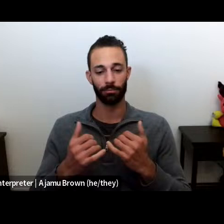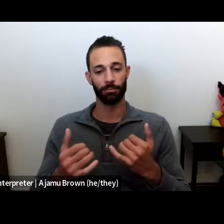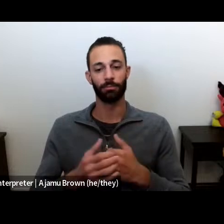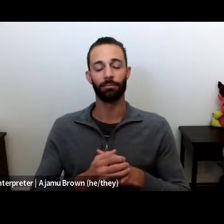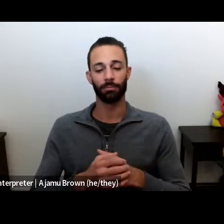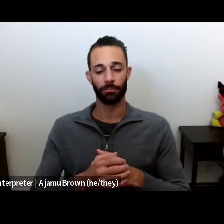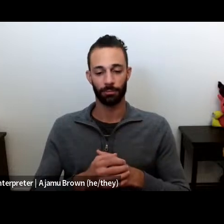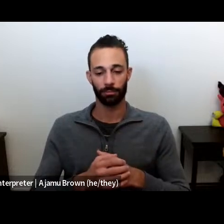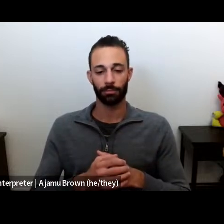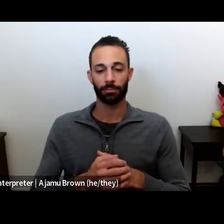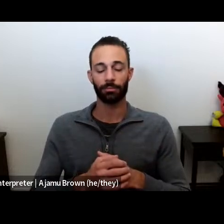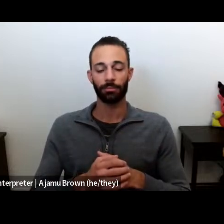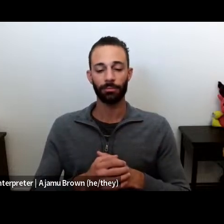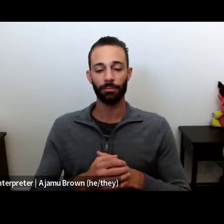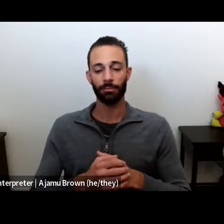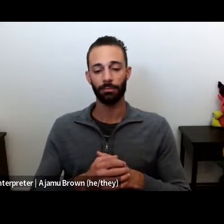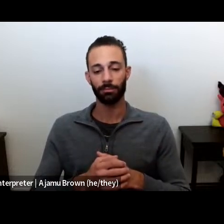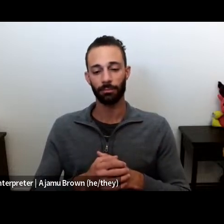sometimes you're able to